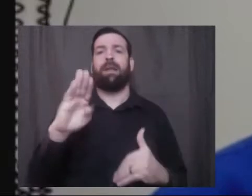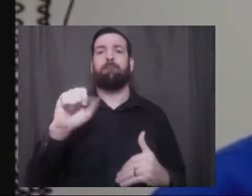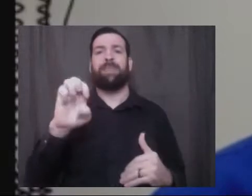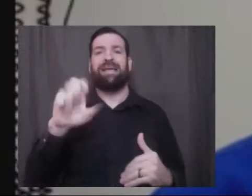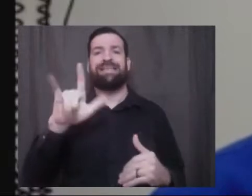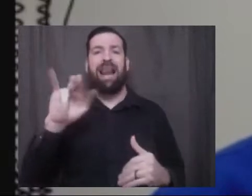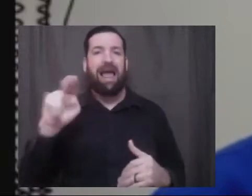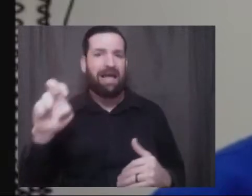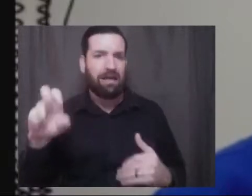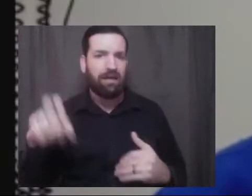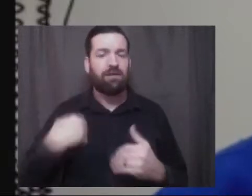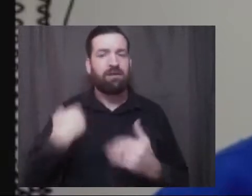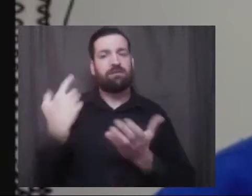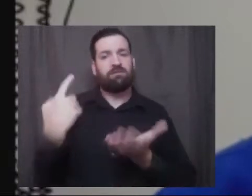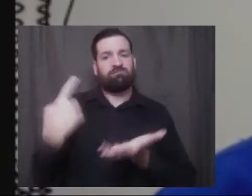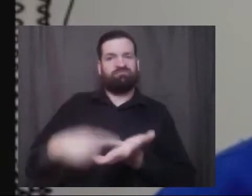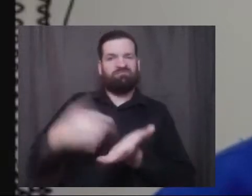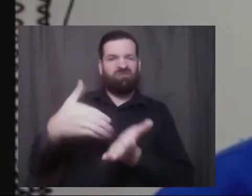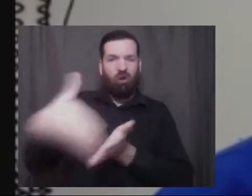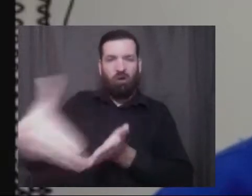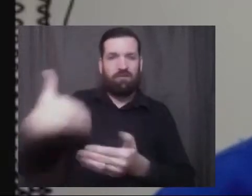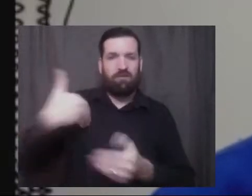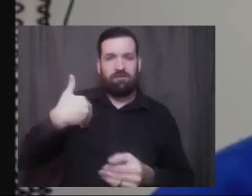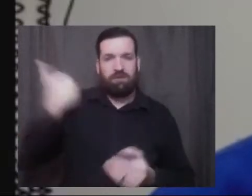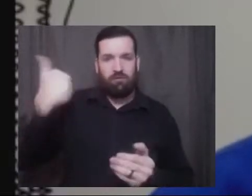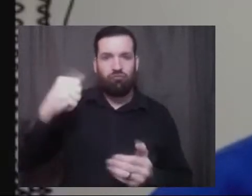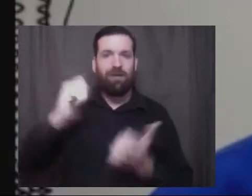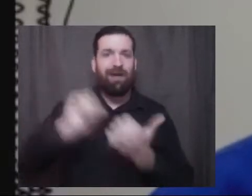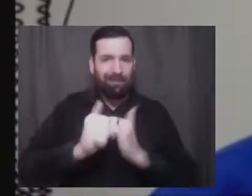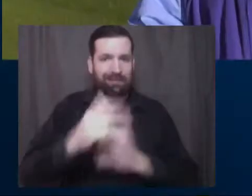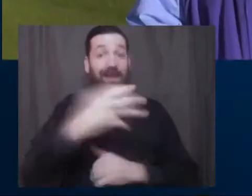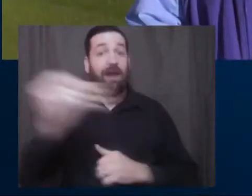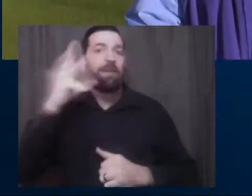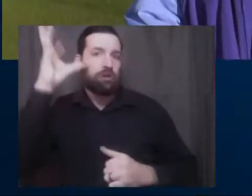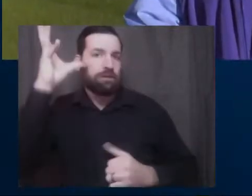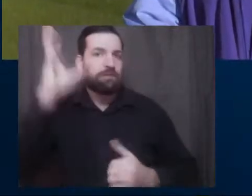talk often with younger athletes and parents.